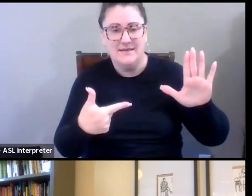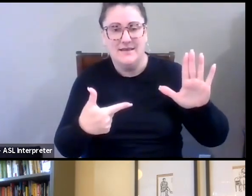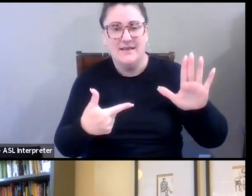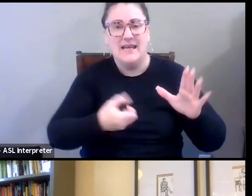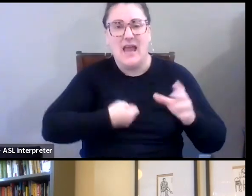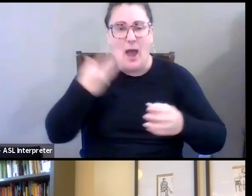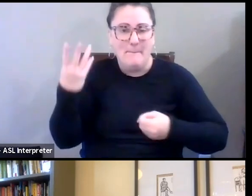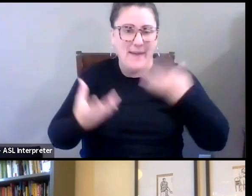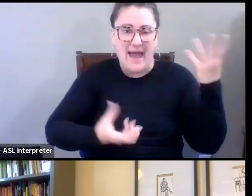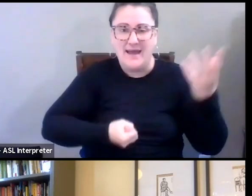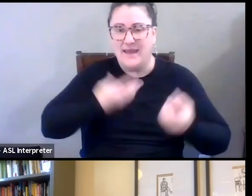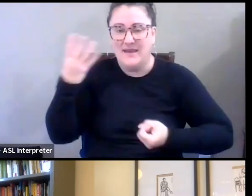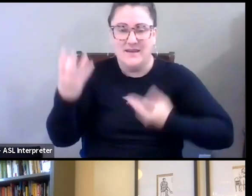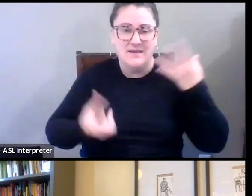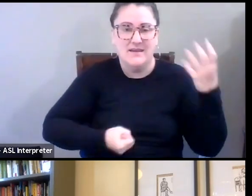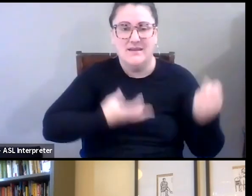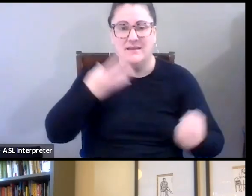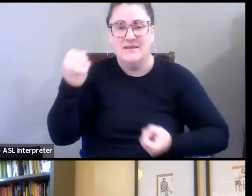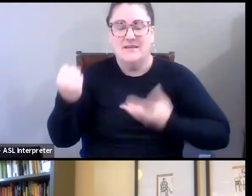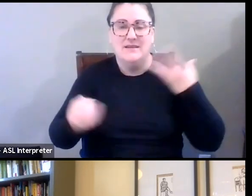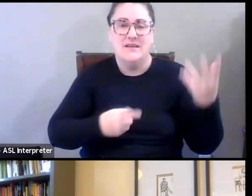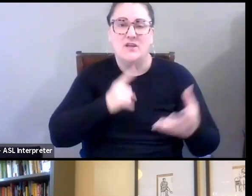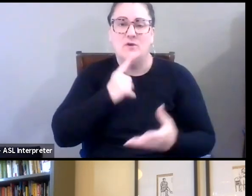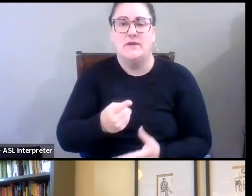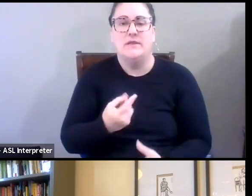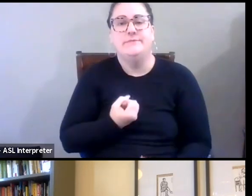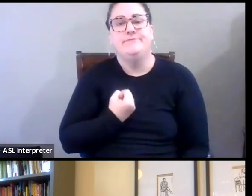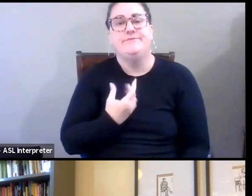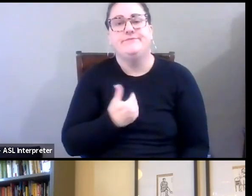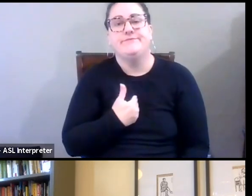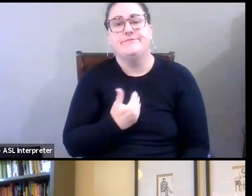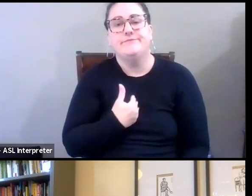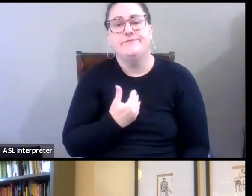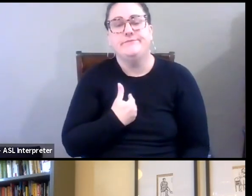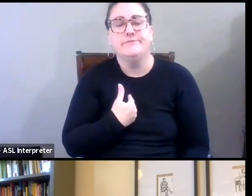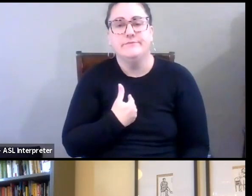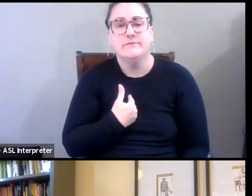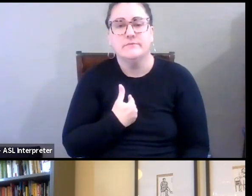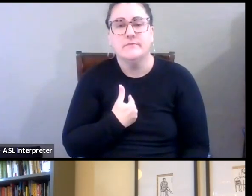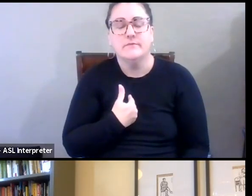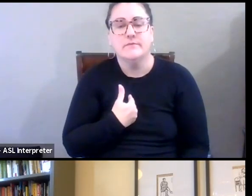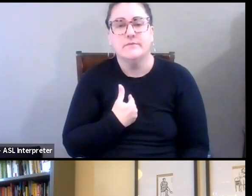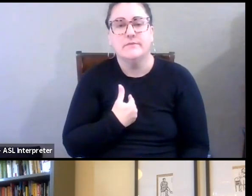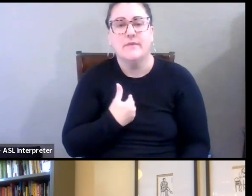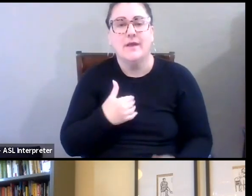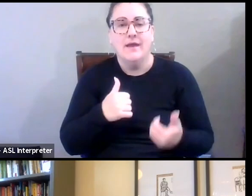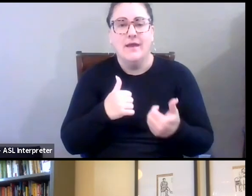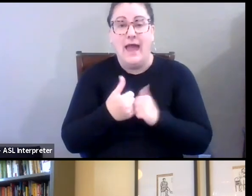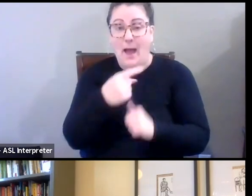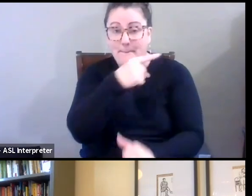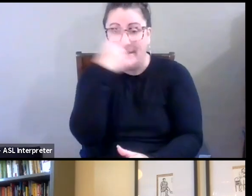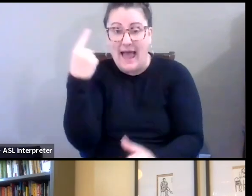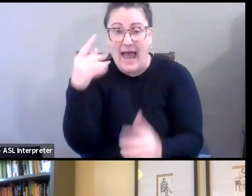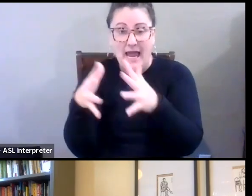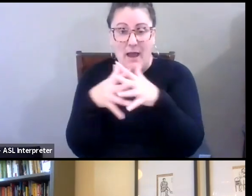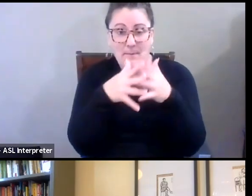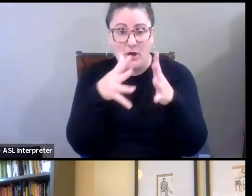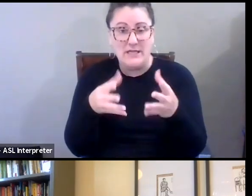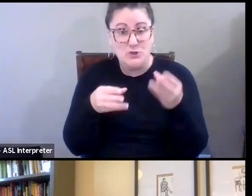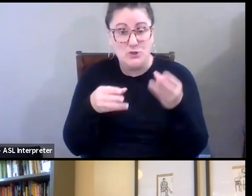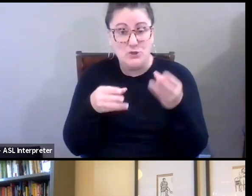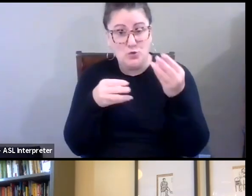that I have to do is reckoning with, as I was saying before, how Black Americans are treated and how